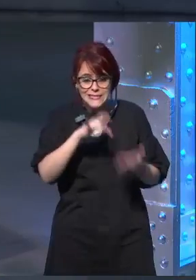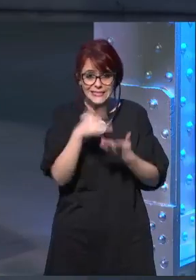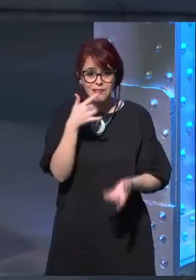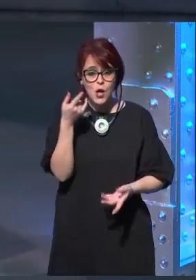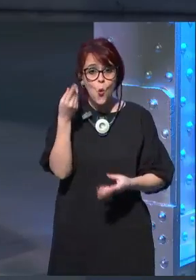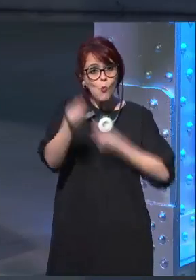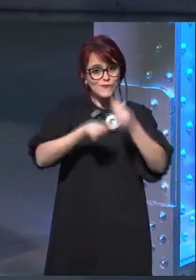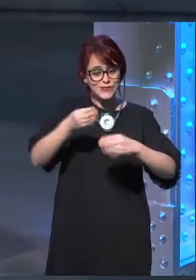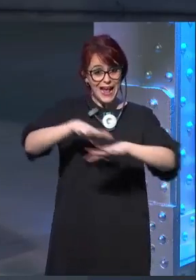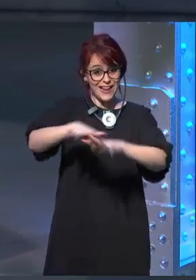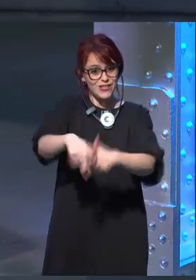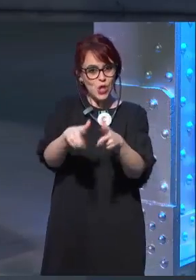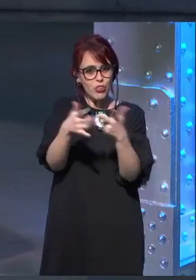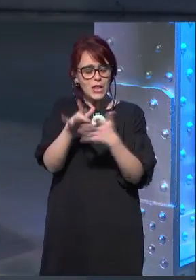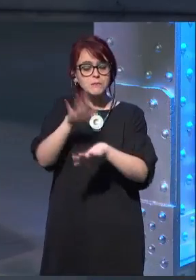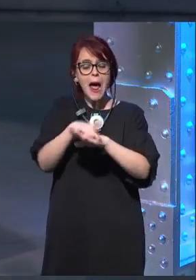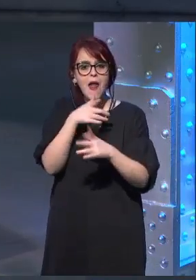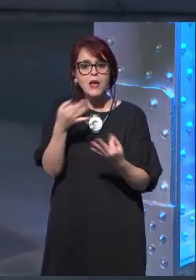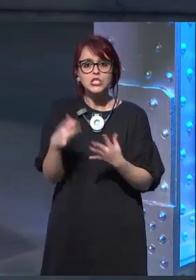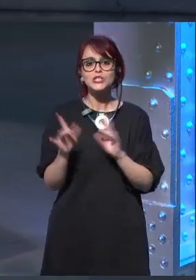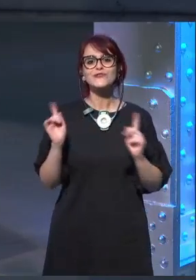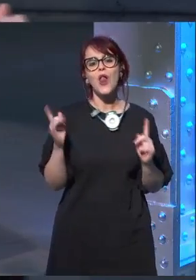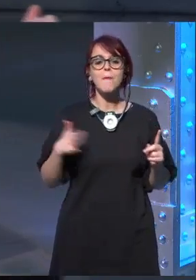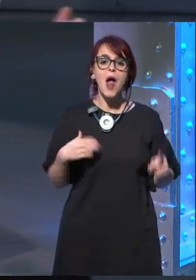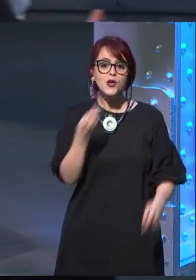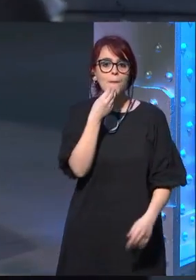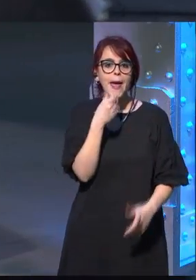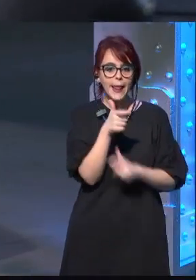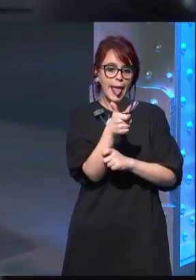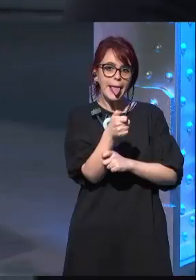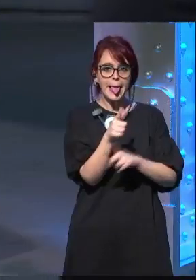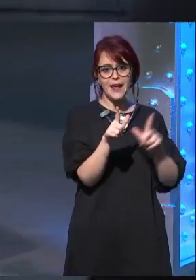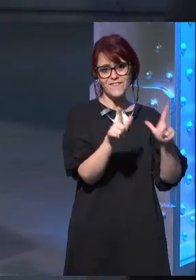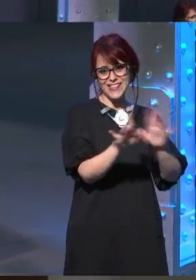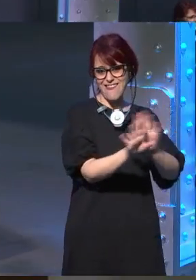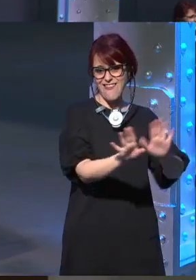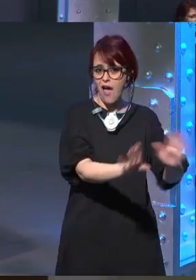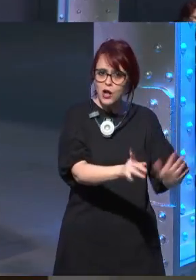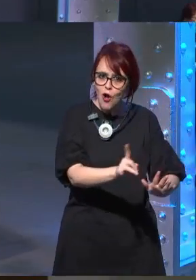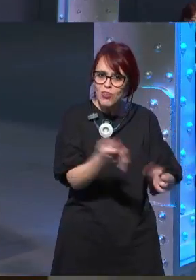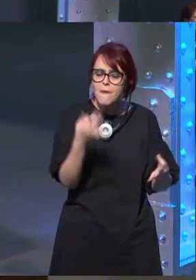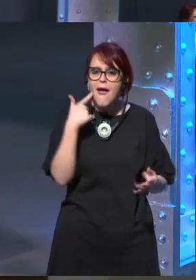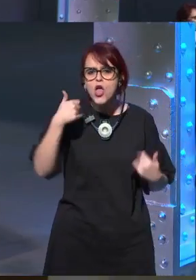today? Right? Social proof is a huge issue. We're going to talk more about that in a minute.